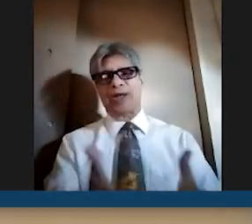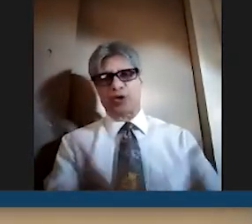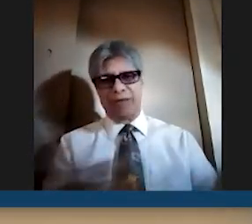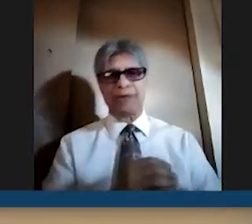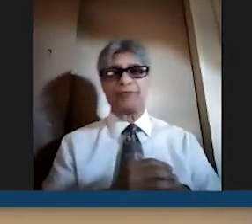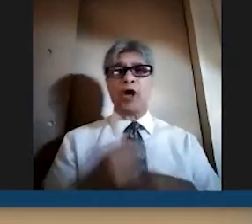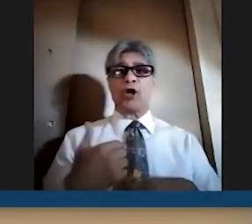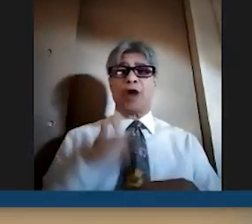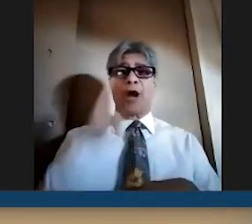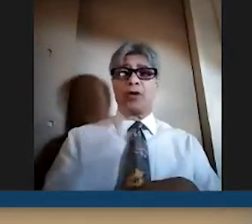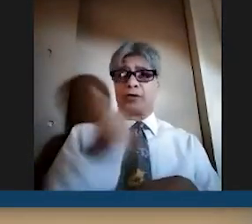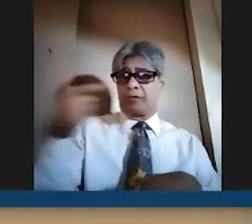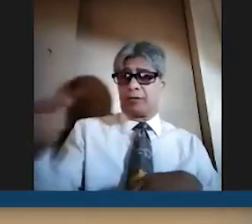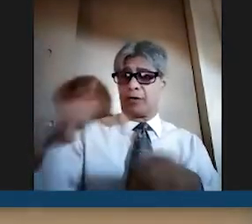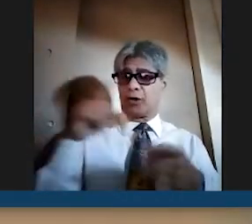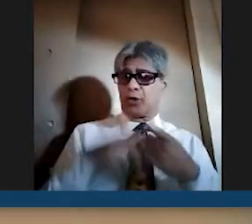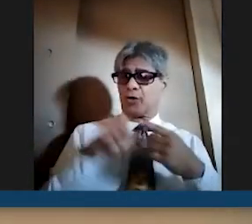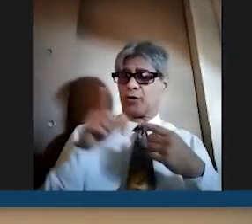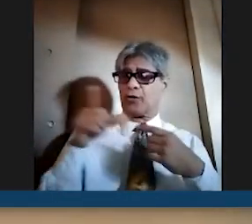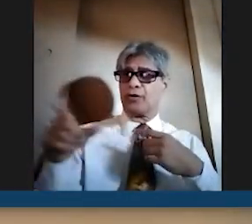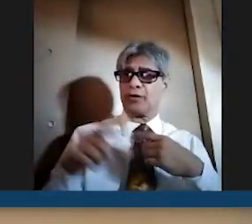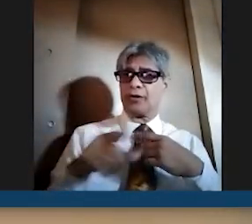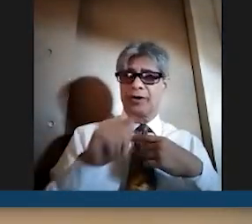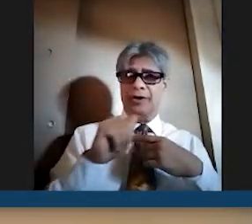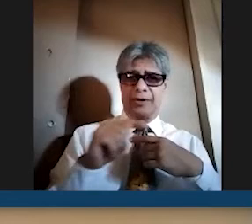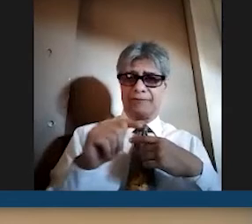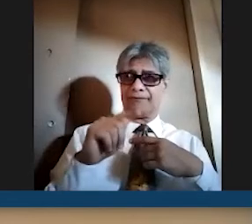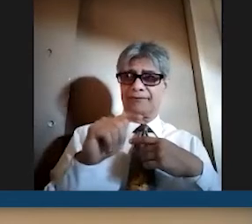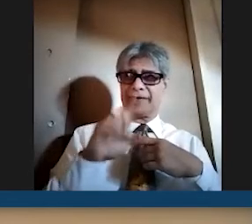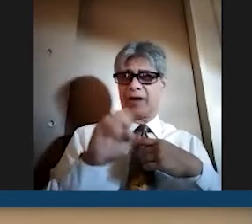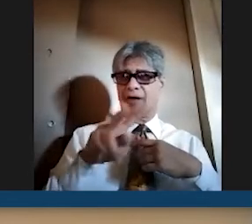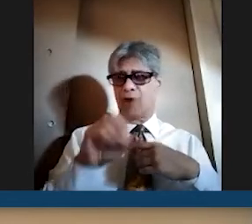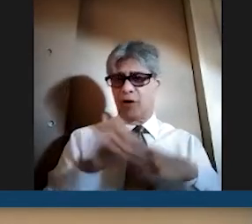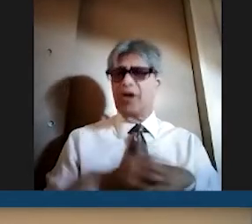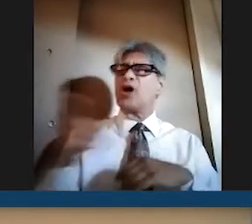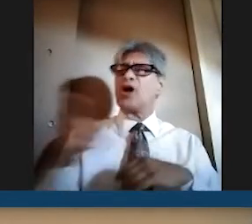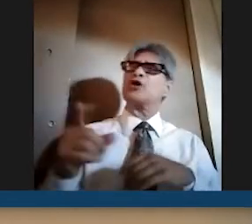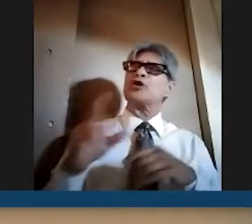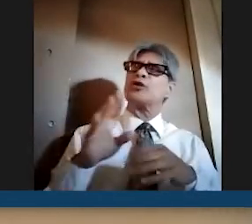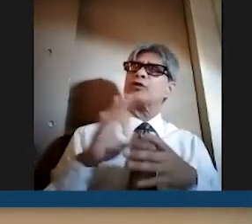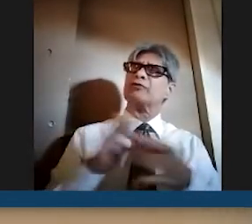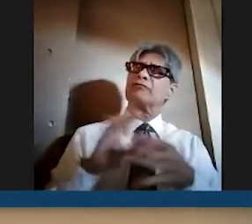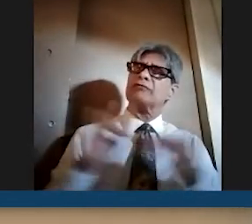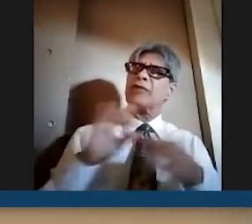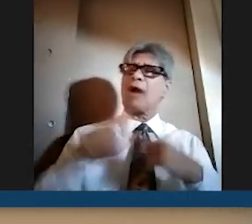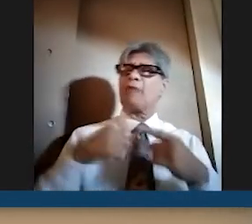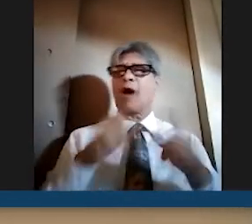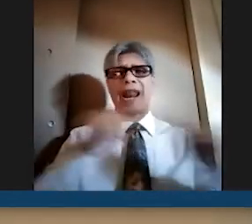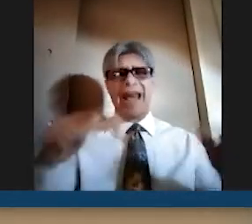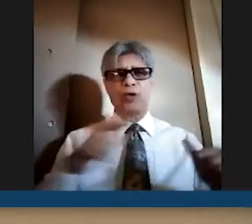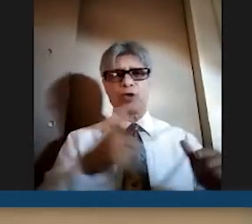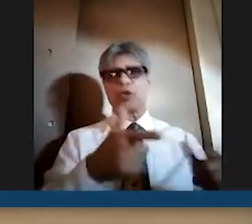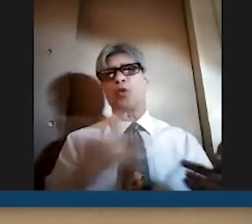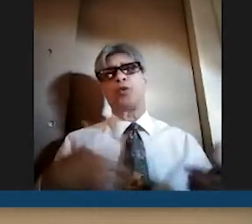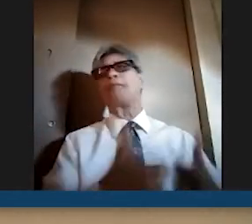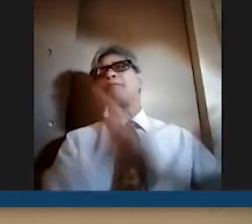going to turn this over to Talavo. You spoke a little bit about You spoke about language being a big barrier,